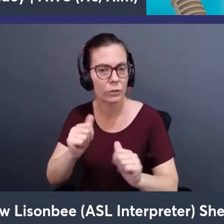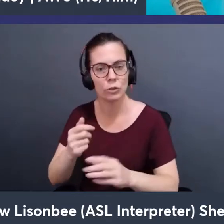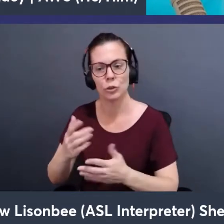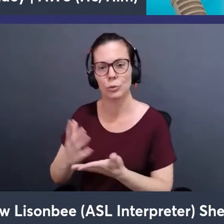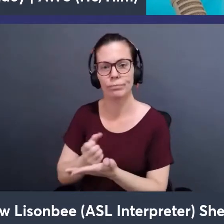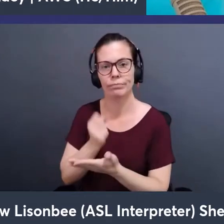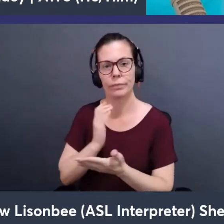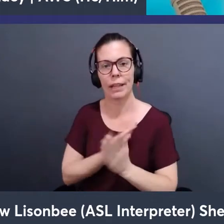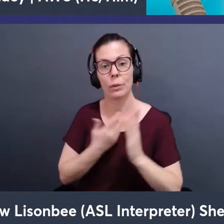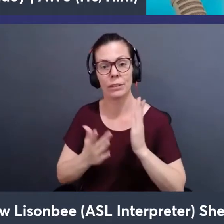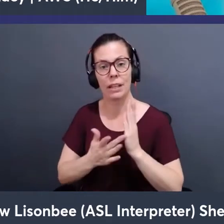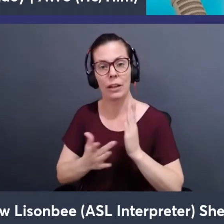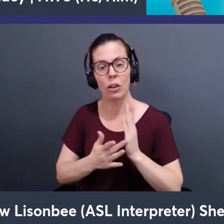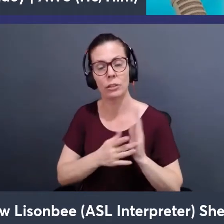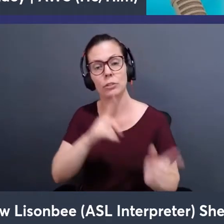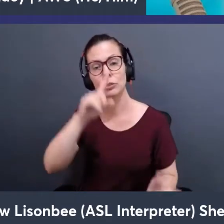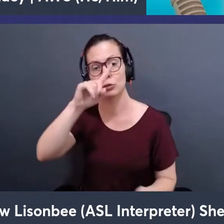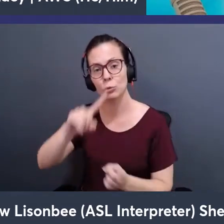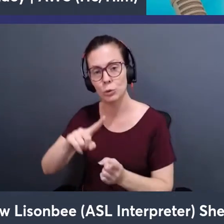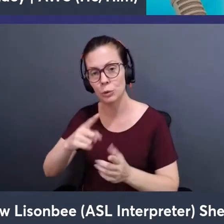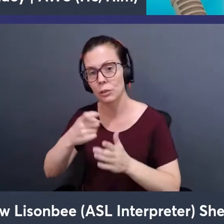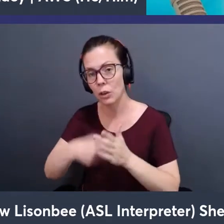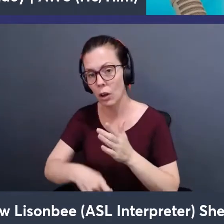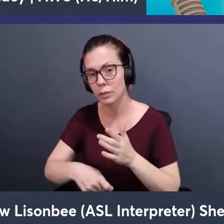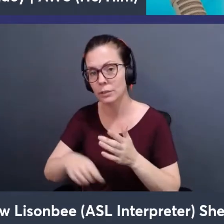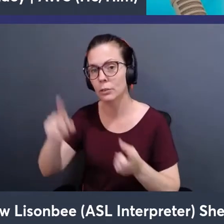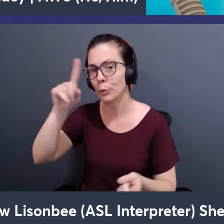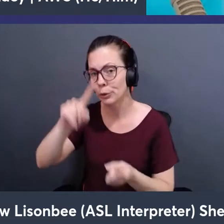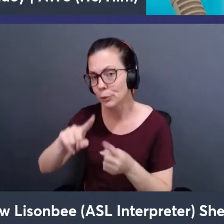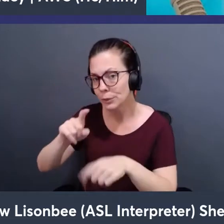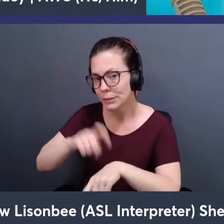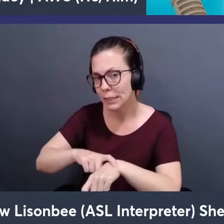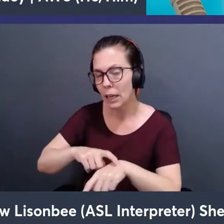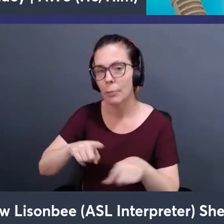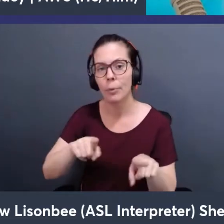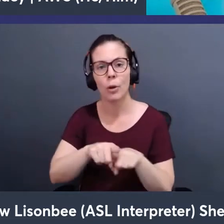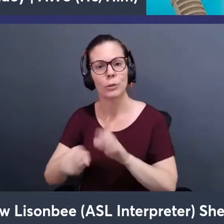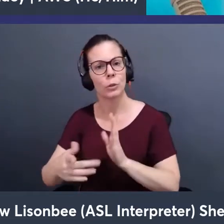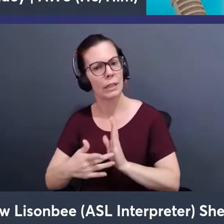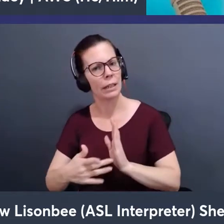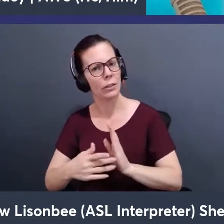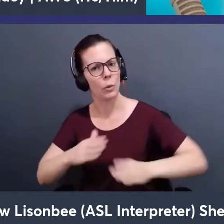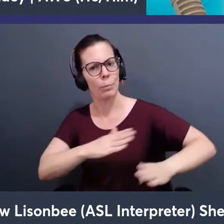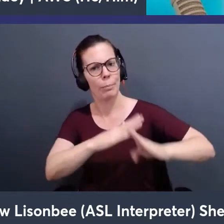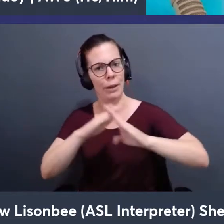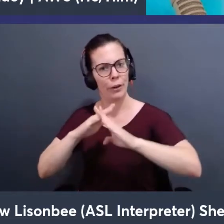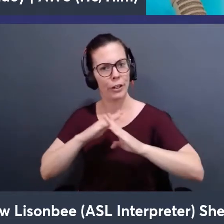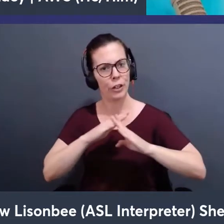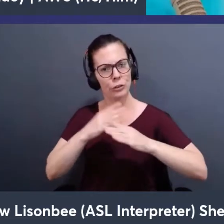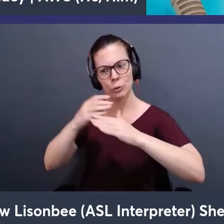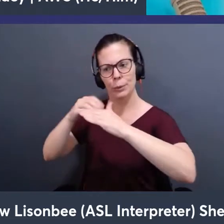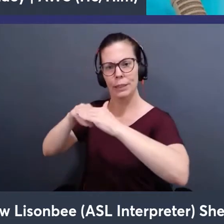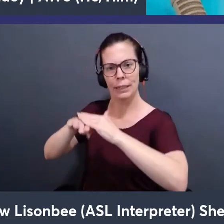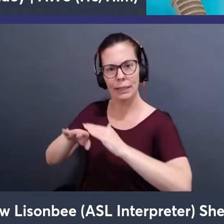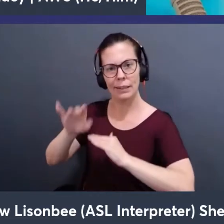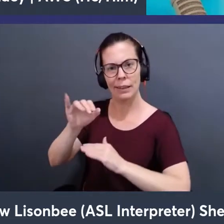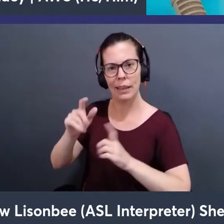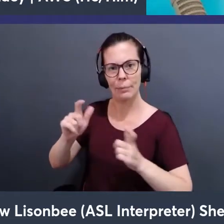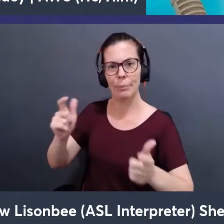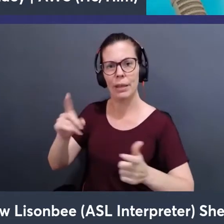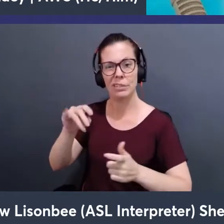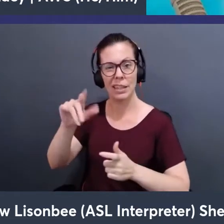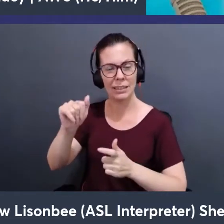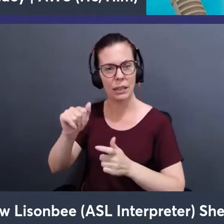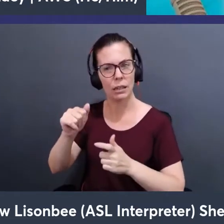technology to reduce cost, time, and technical barrier to entry to make this big data accessible to solve